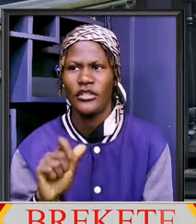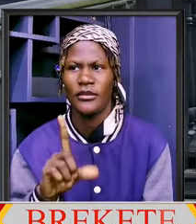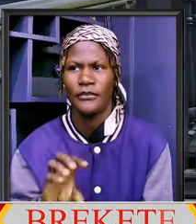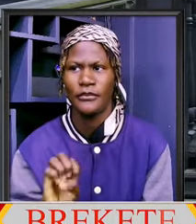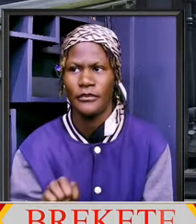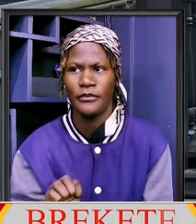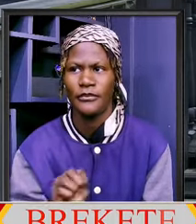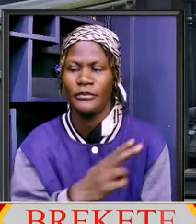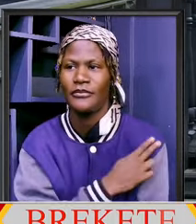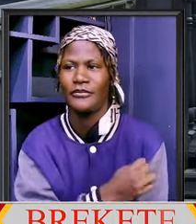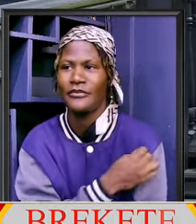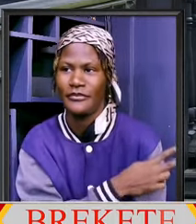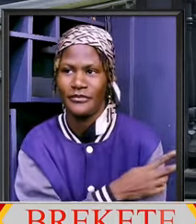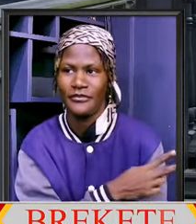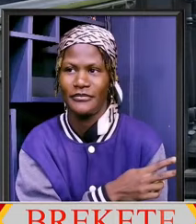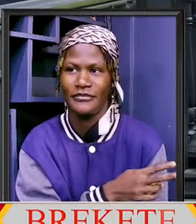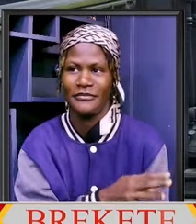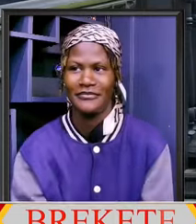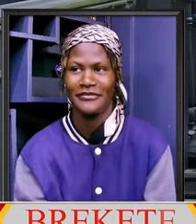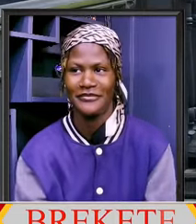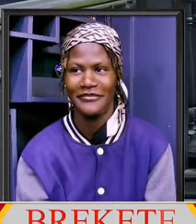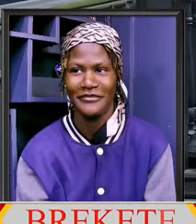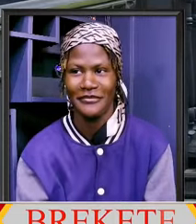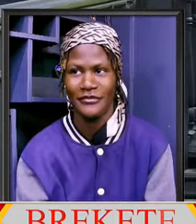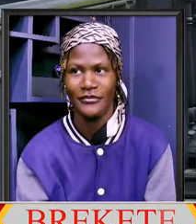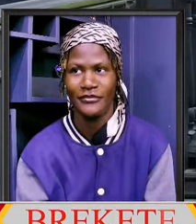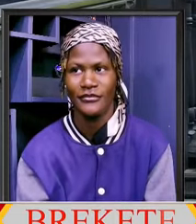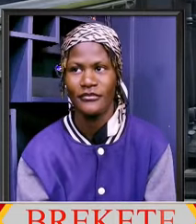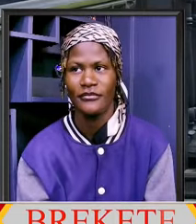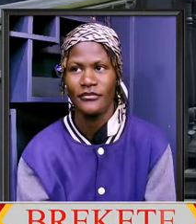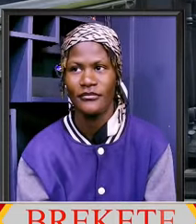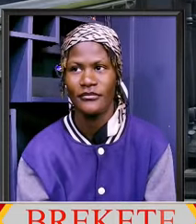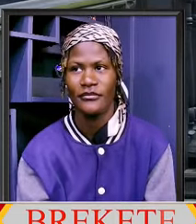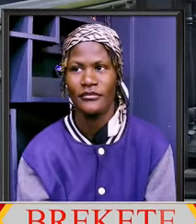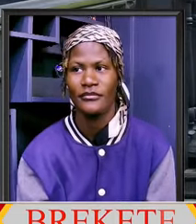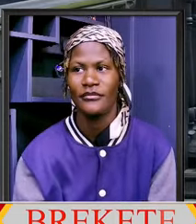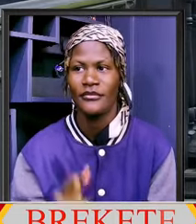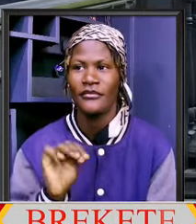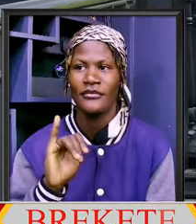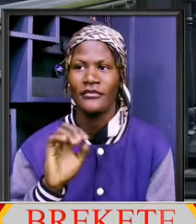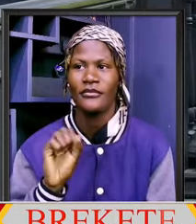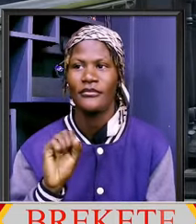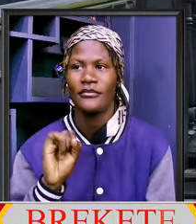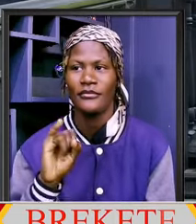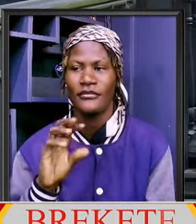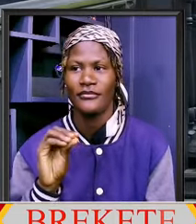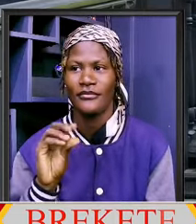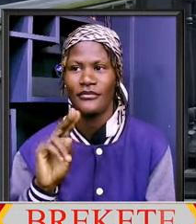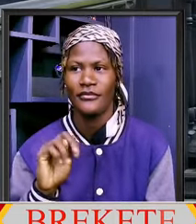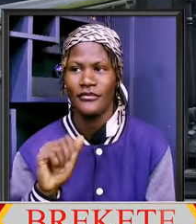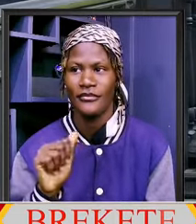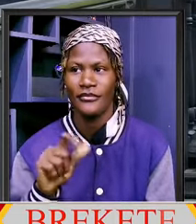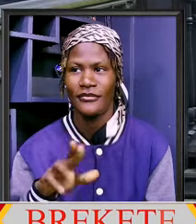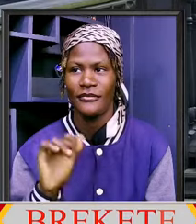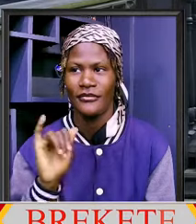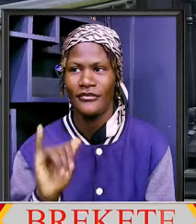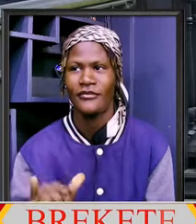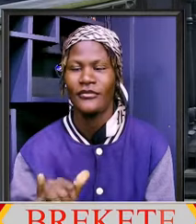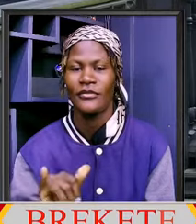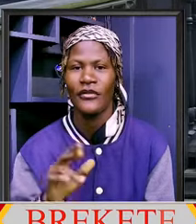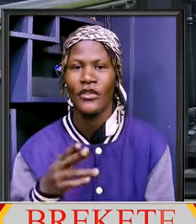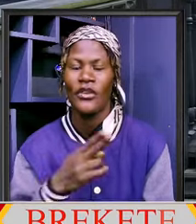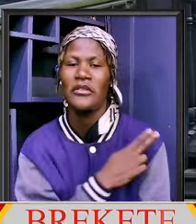and that is Mission. Yes. That's is a missionary one. Hospital. Sir. Is a missionary hospital. Yes, sir.